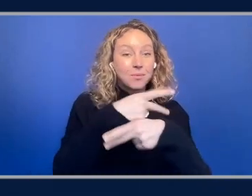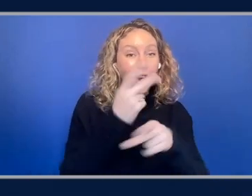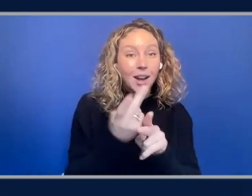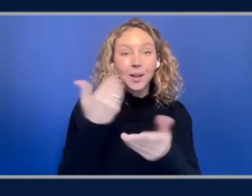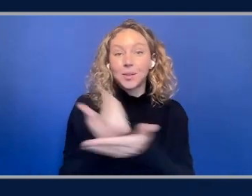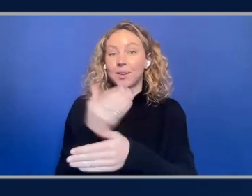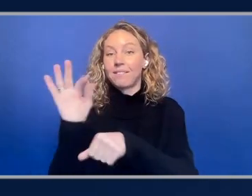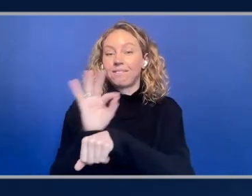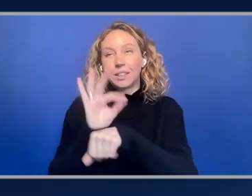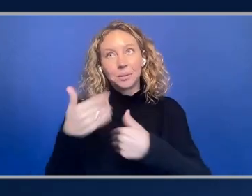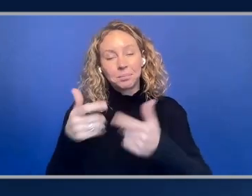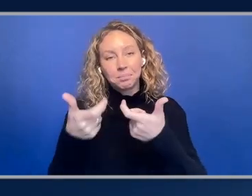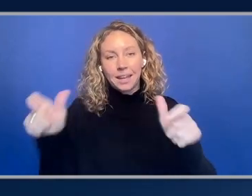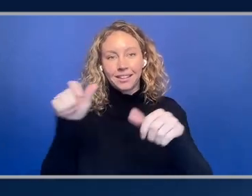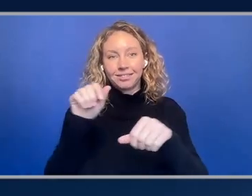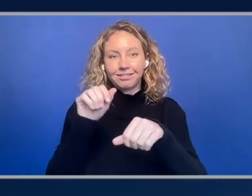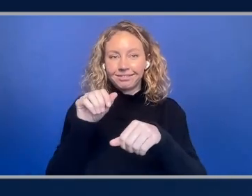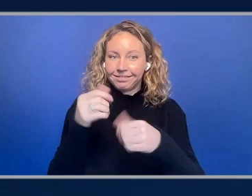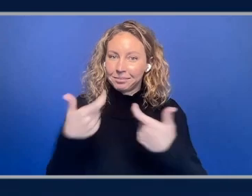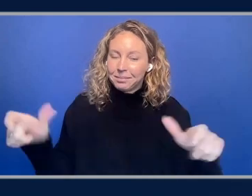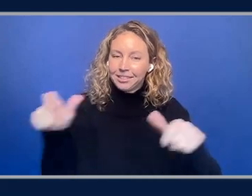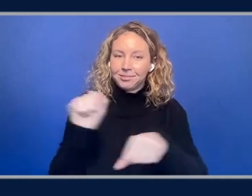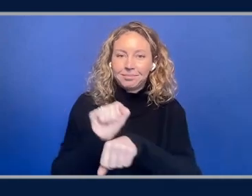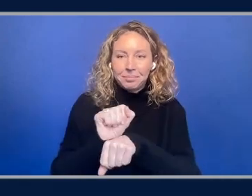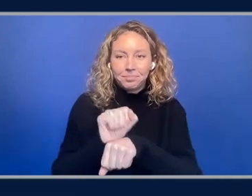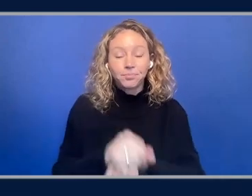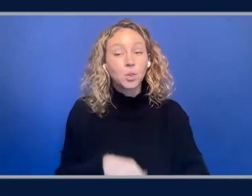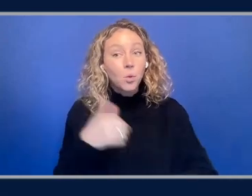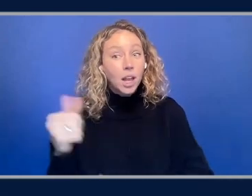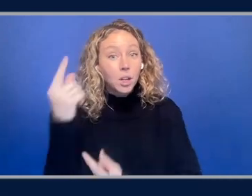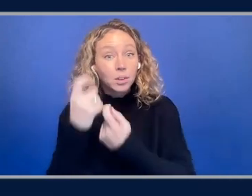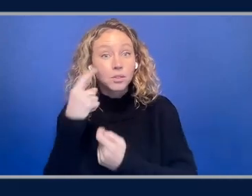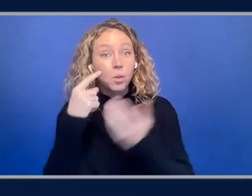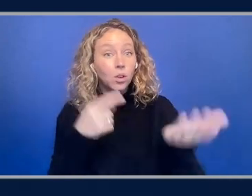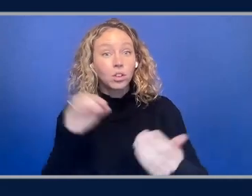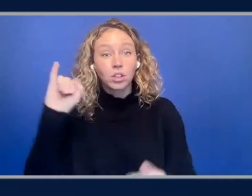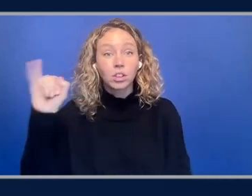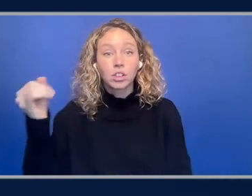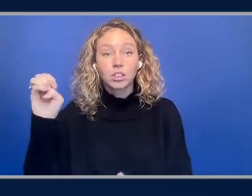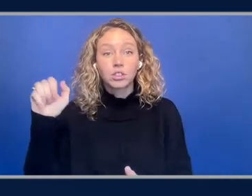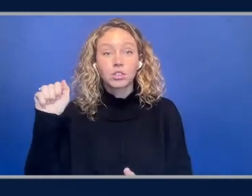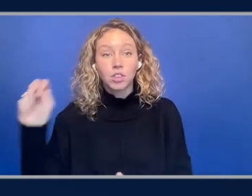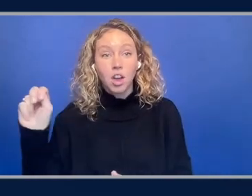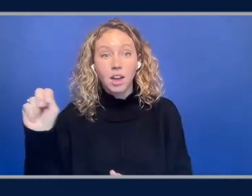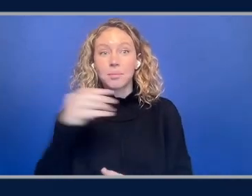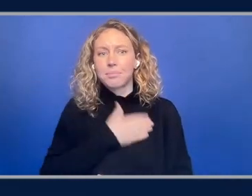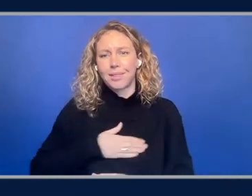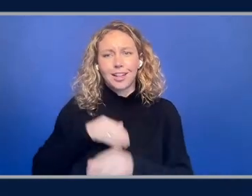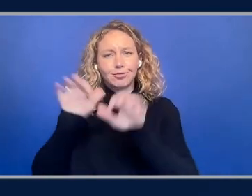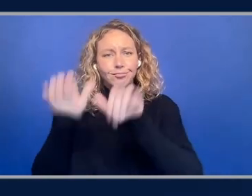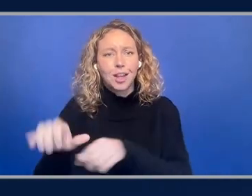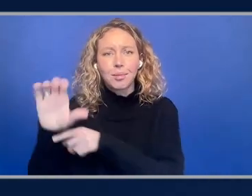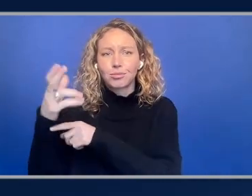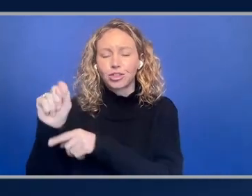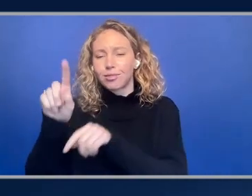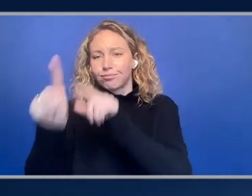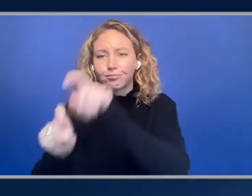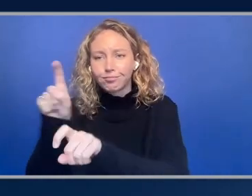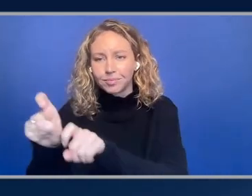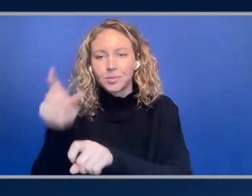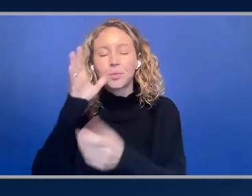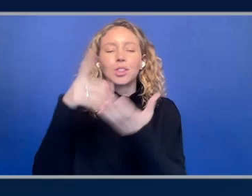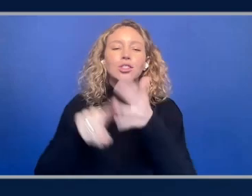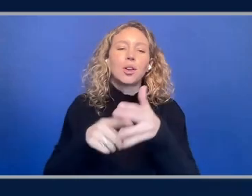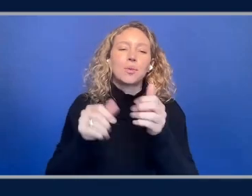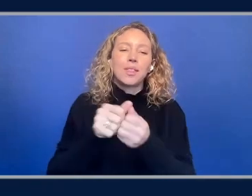We're watching the chat. So if you have any questions for Jean while we're up here, please feel free to drop them in the chat. And we're going to get into some of the content. And I'm going to kick off the